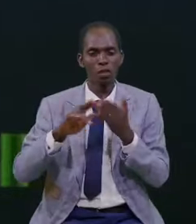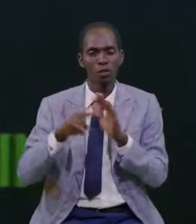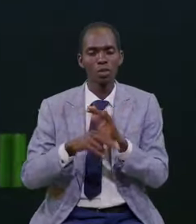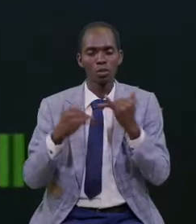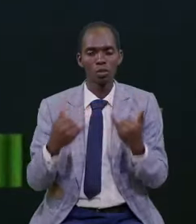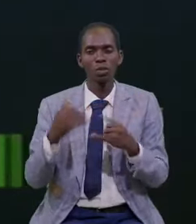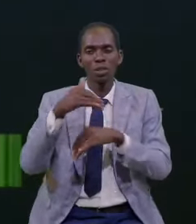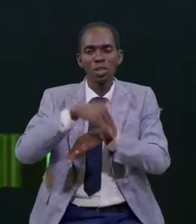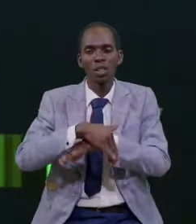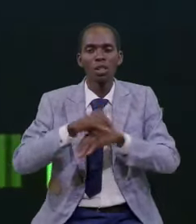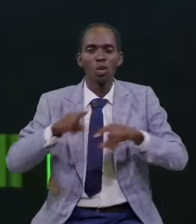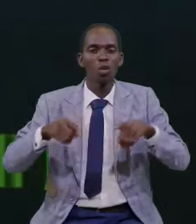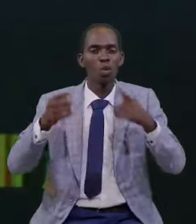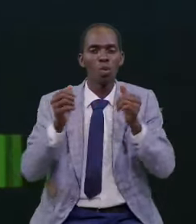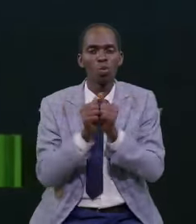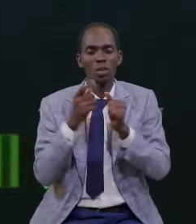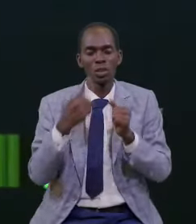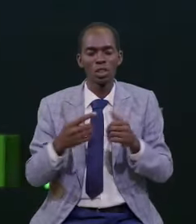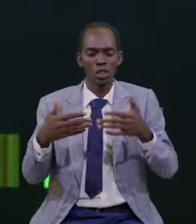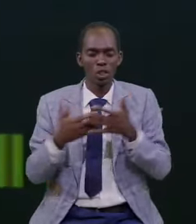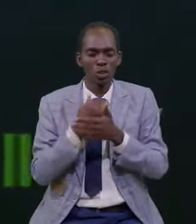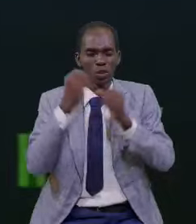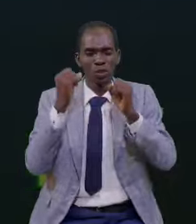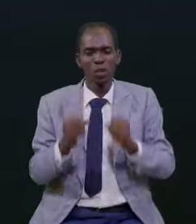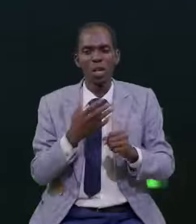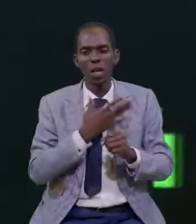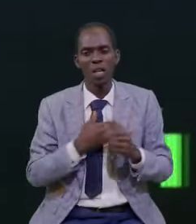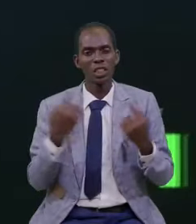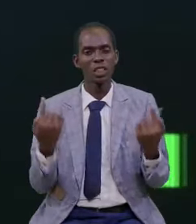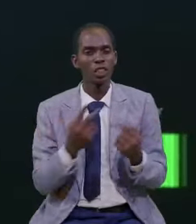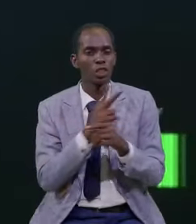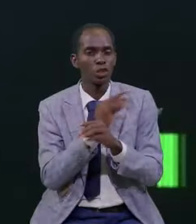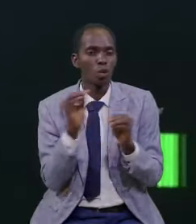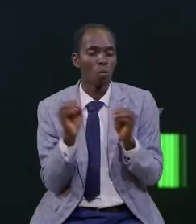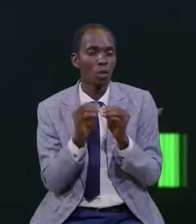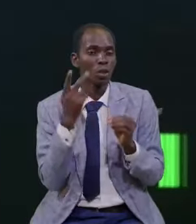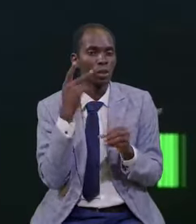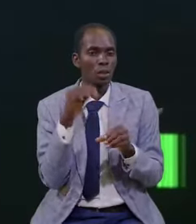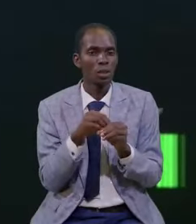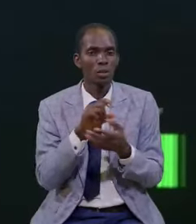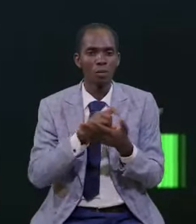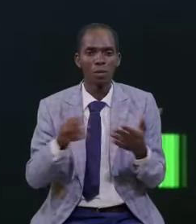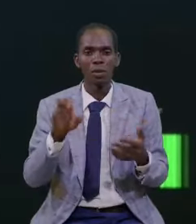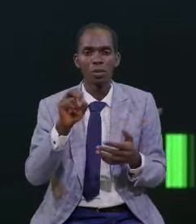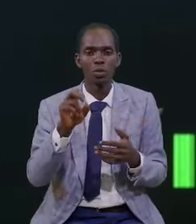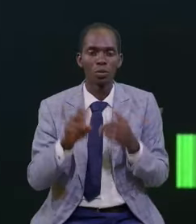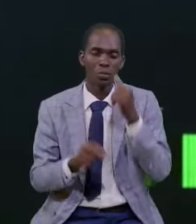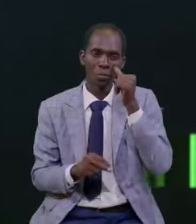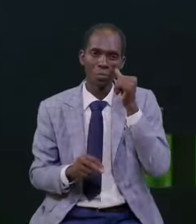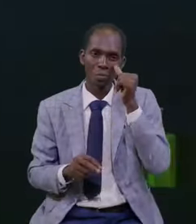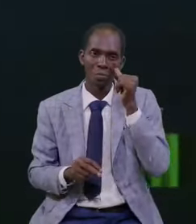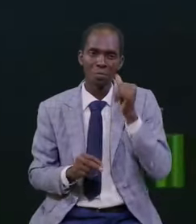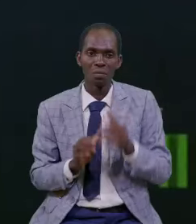new strength and sin no more. Look at verse 12. In verse 12, then speak Jesus